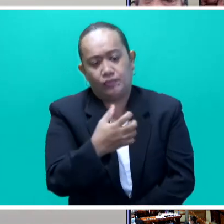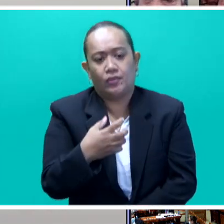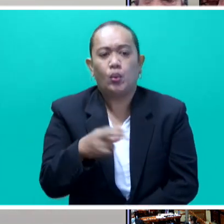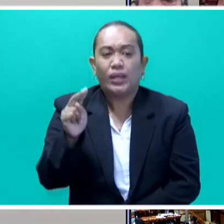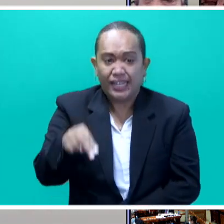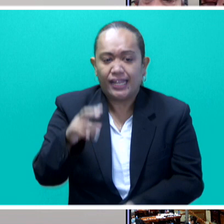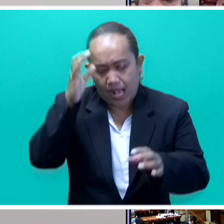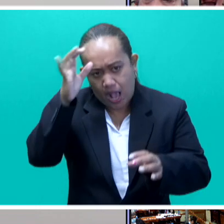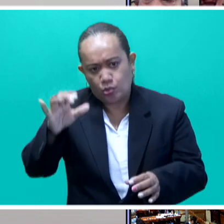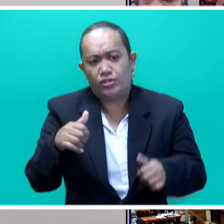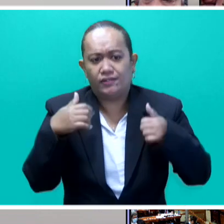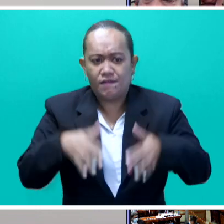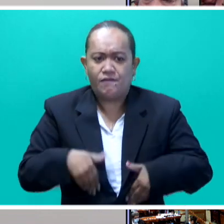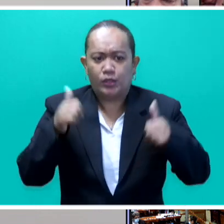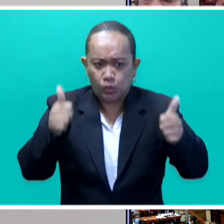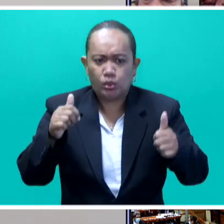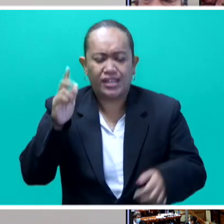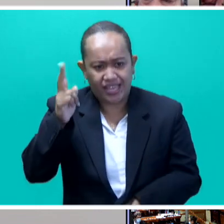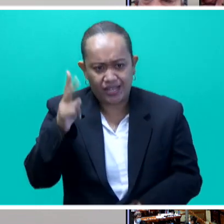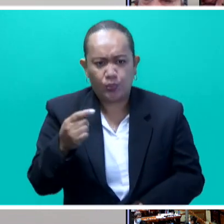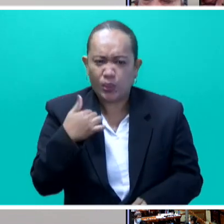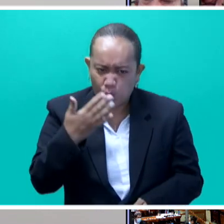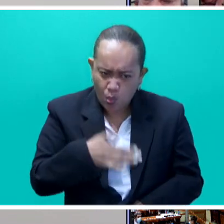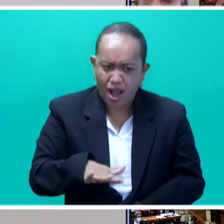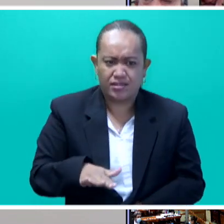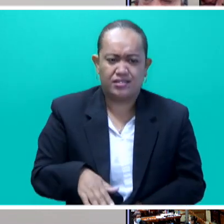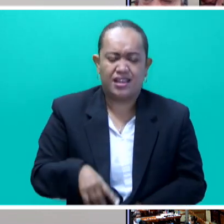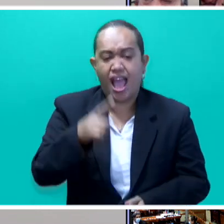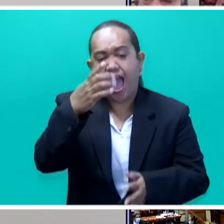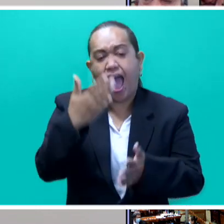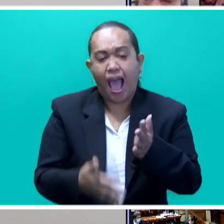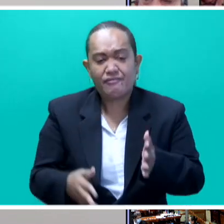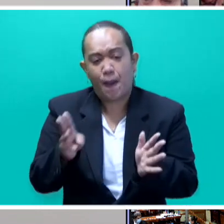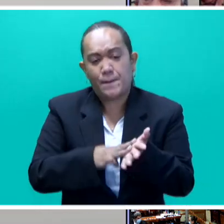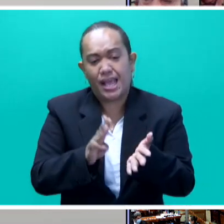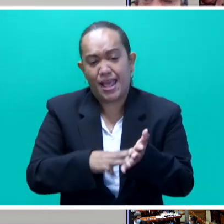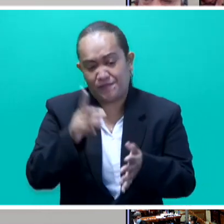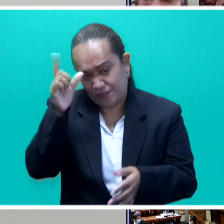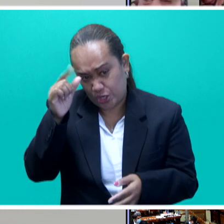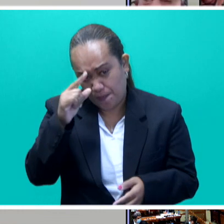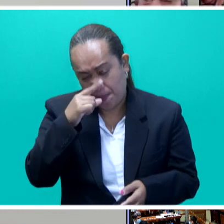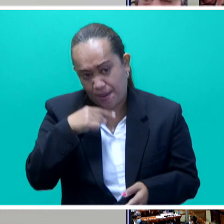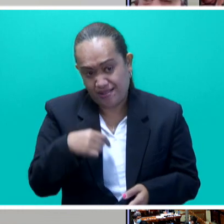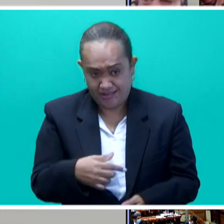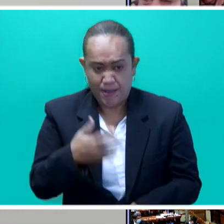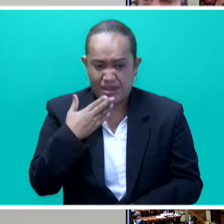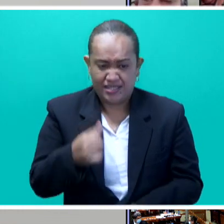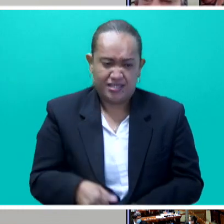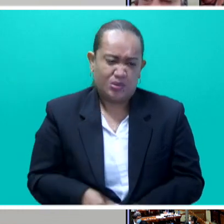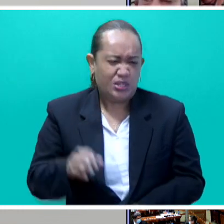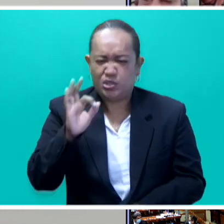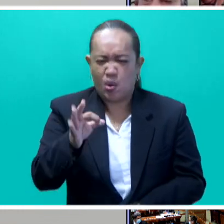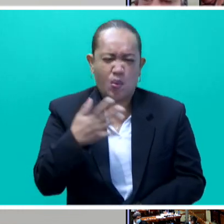to ensure that 500,000 or so Fijians have been fully vaccinated. There's no use pouring scorn on all of this, sir. It is